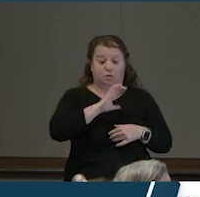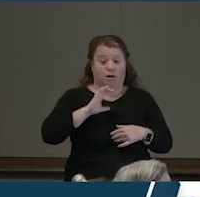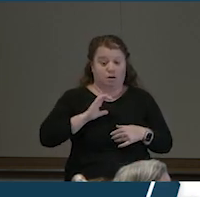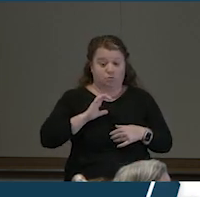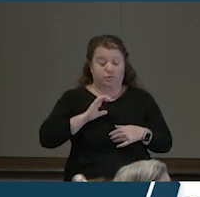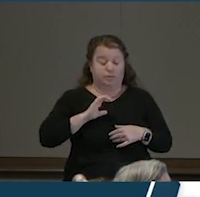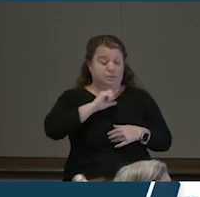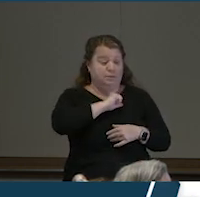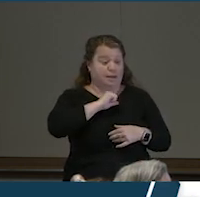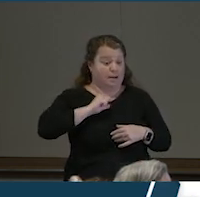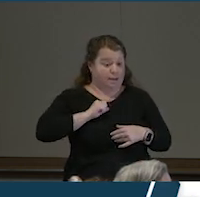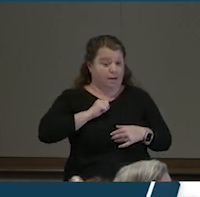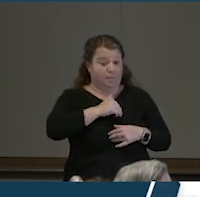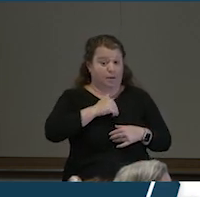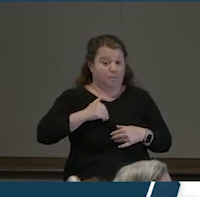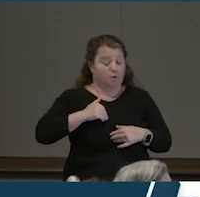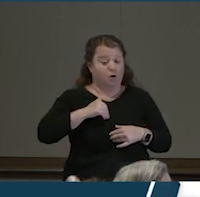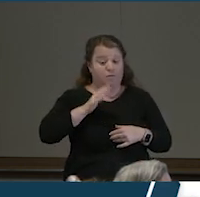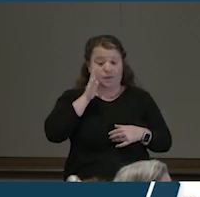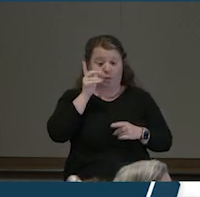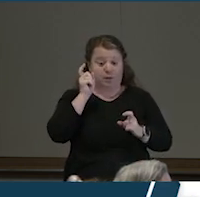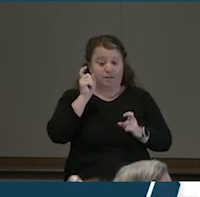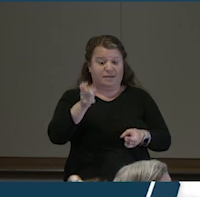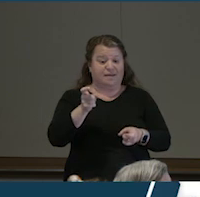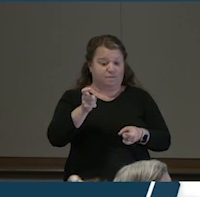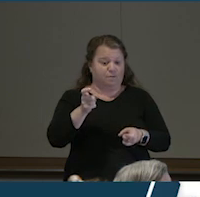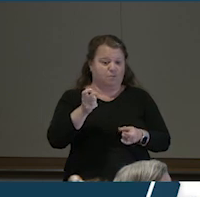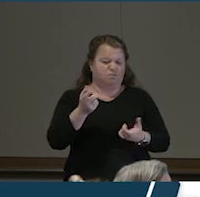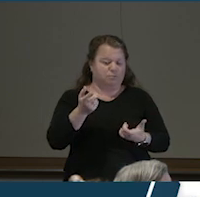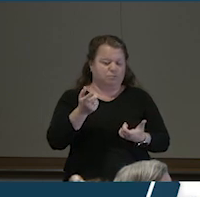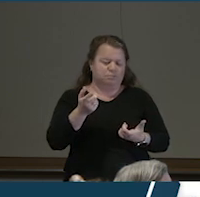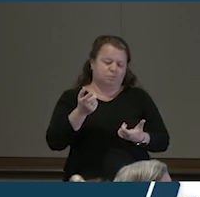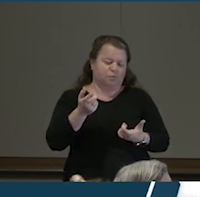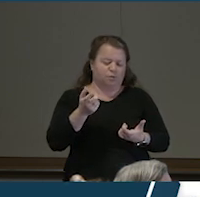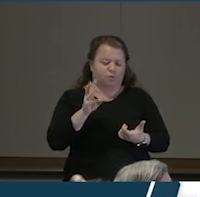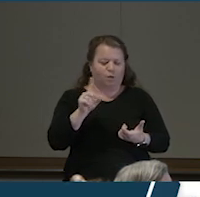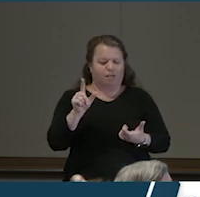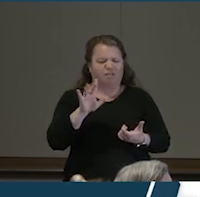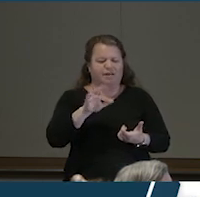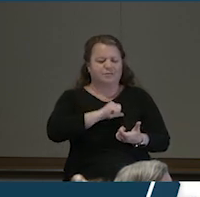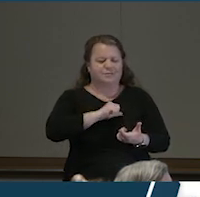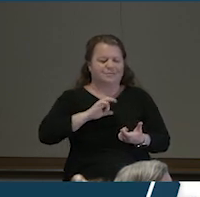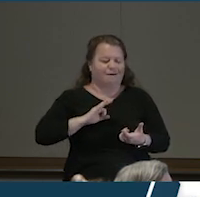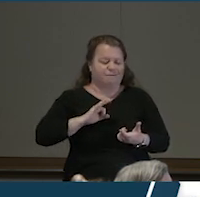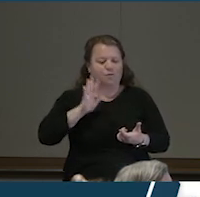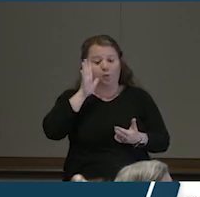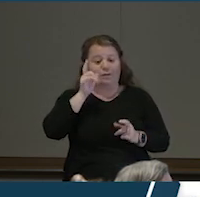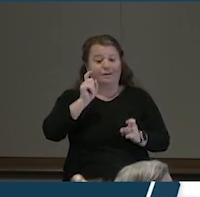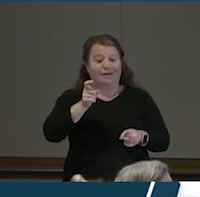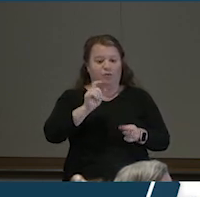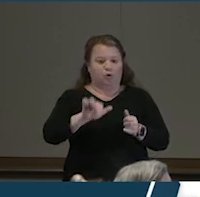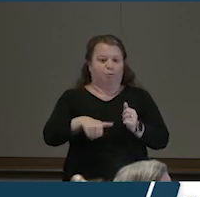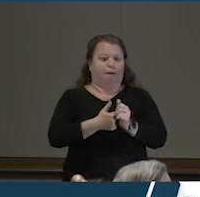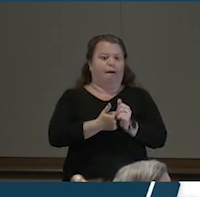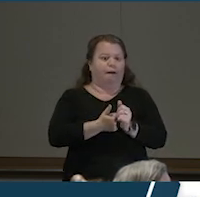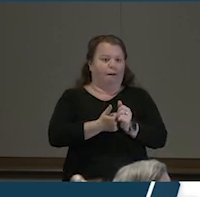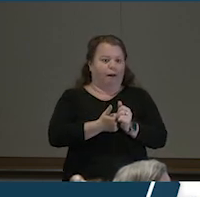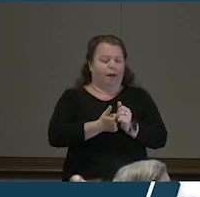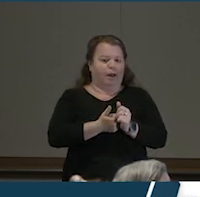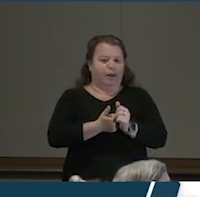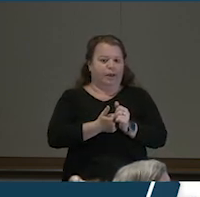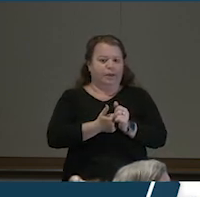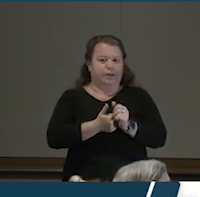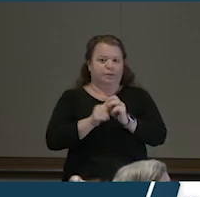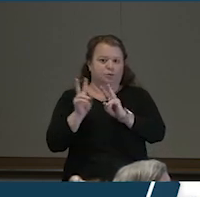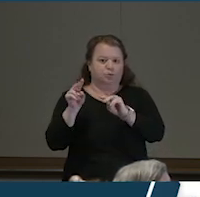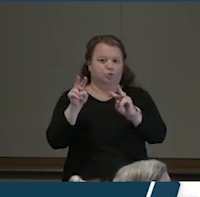Senate, and they will give you, somebody on their staff, of course, not going to be them, but somebody on their staff will give you a behind-the-scenes tour of